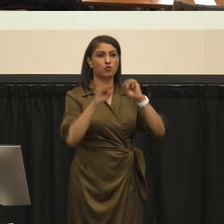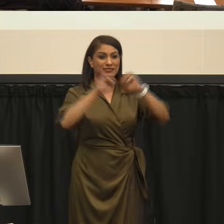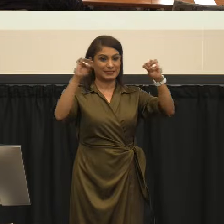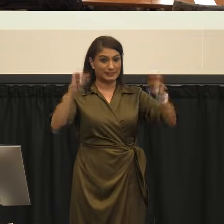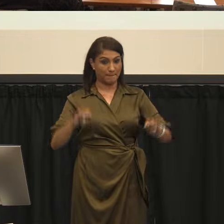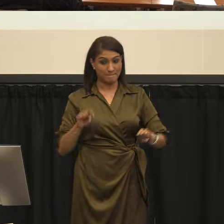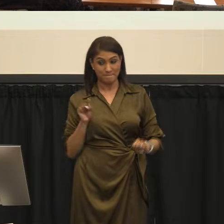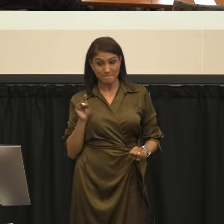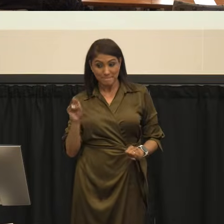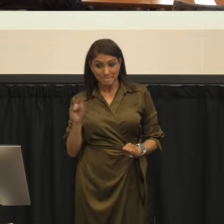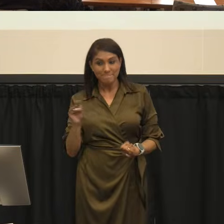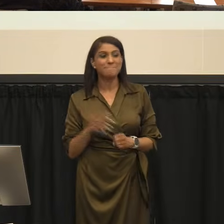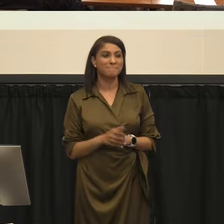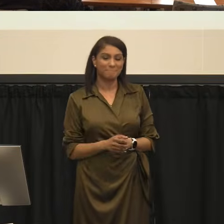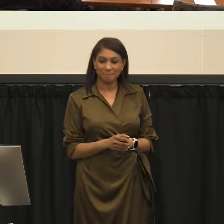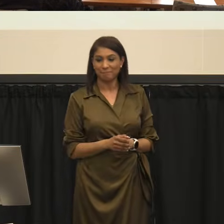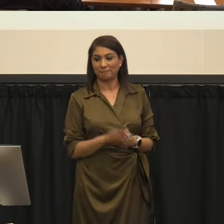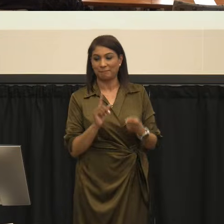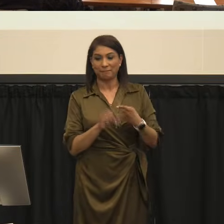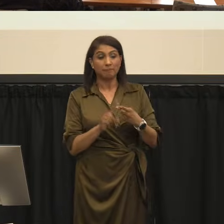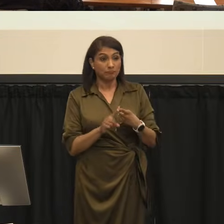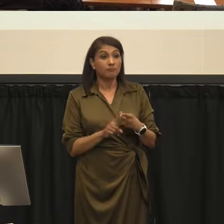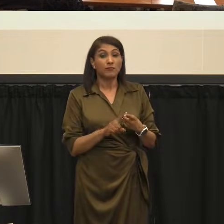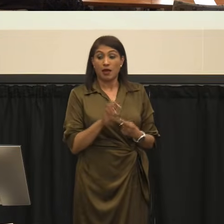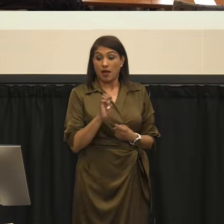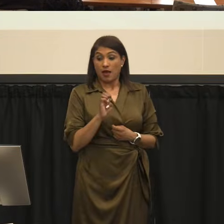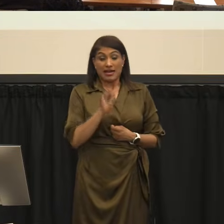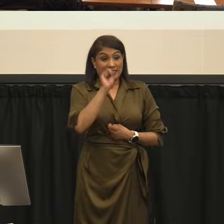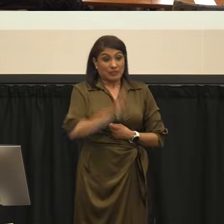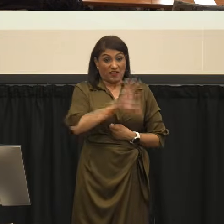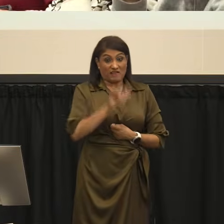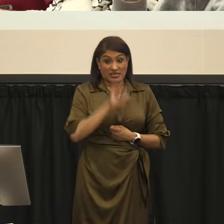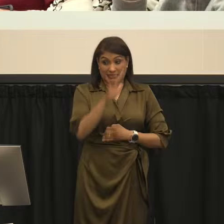Then with the integration of the sign bank,